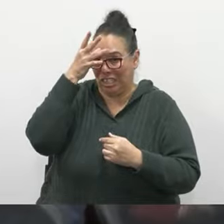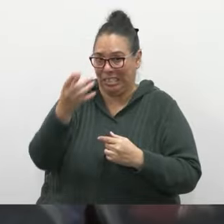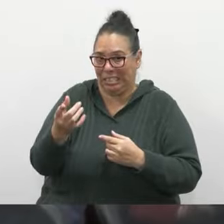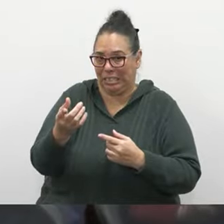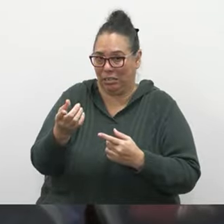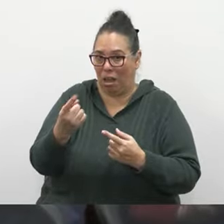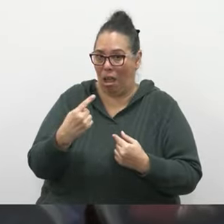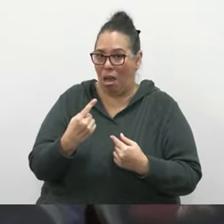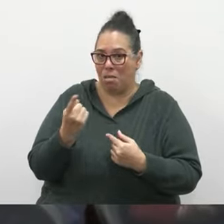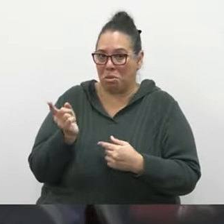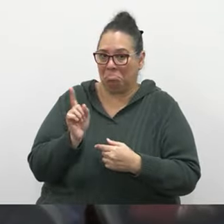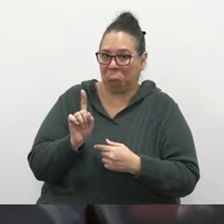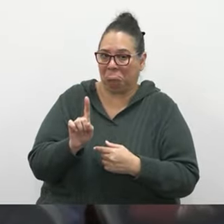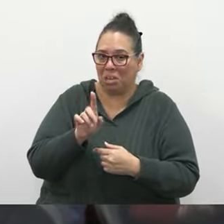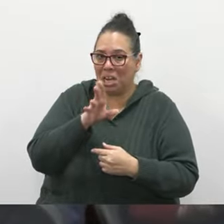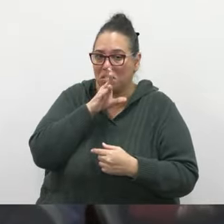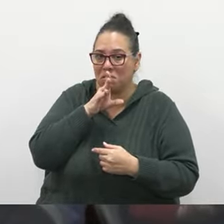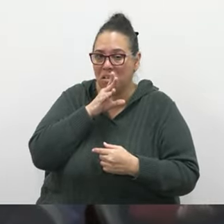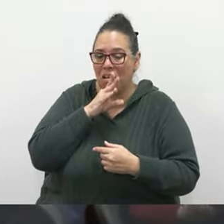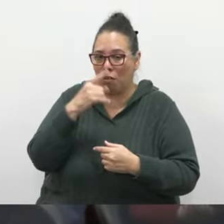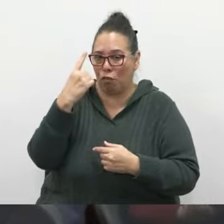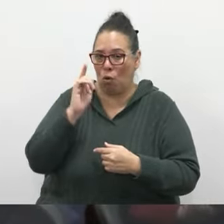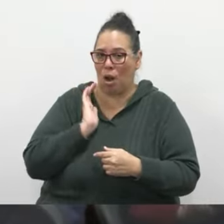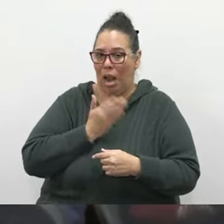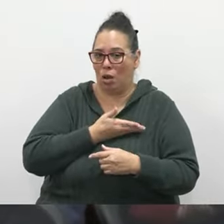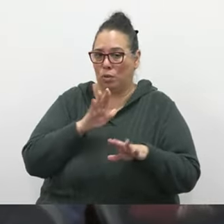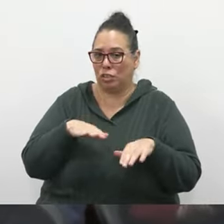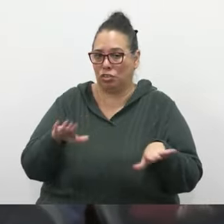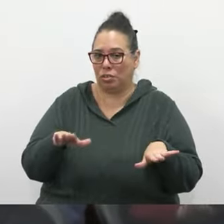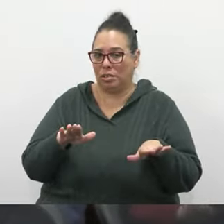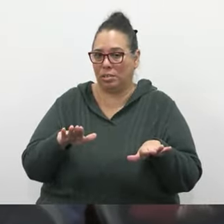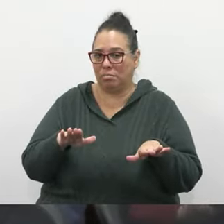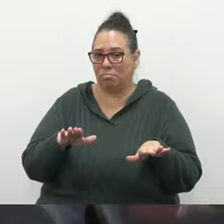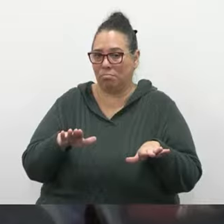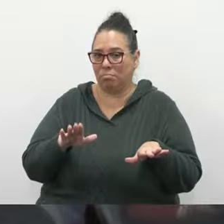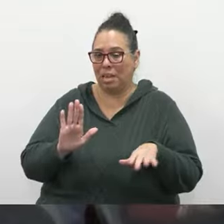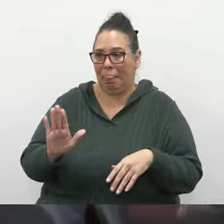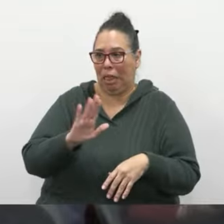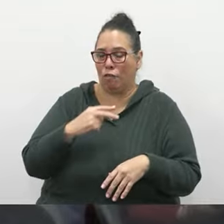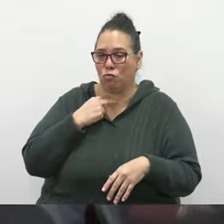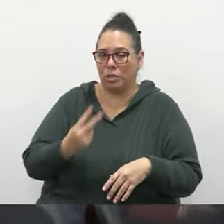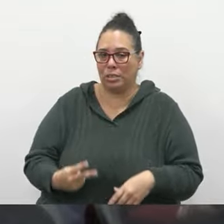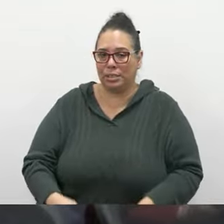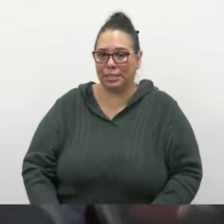and talk on behalf of our children, to be their voice.